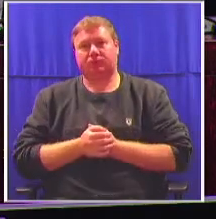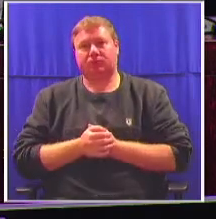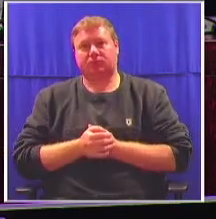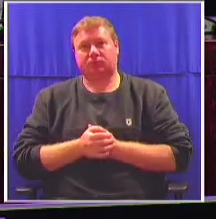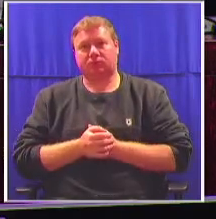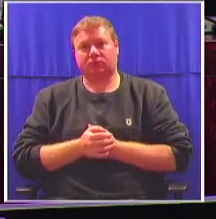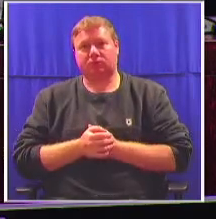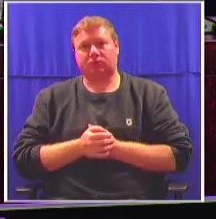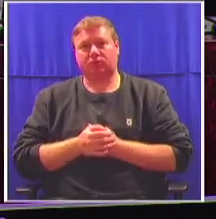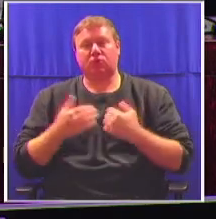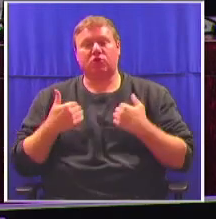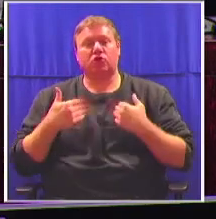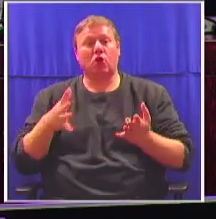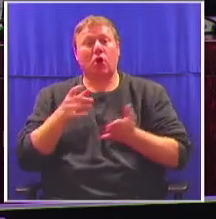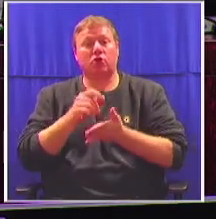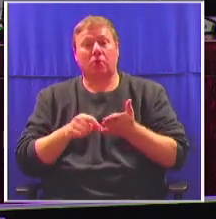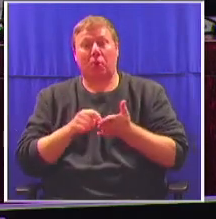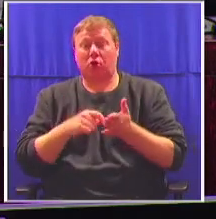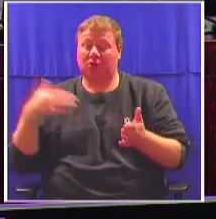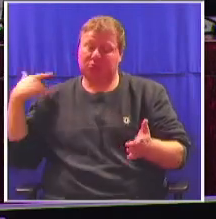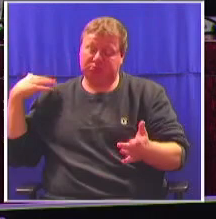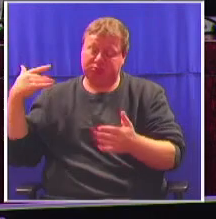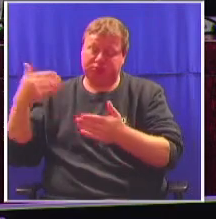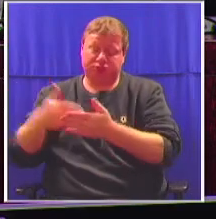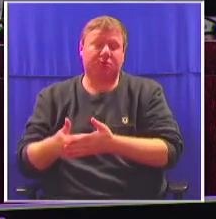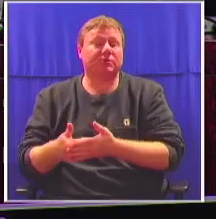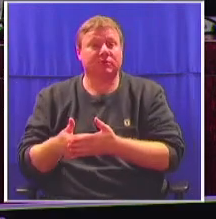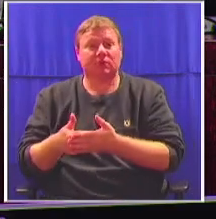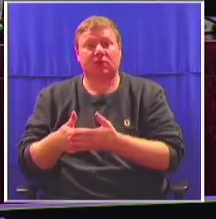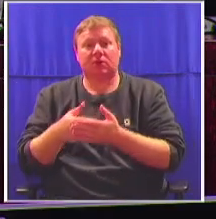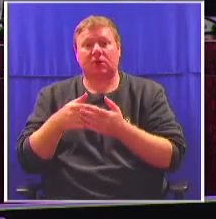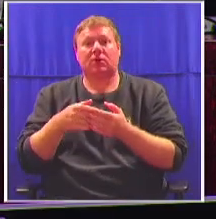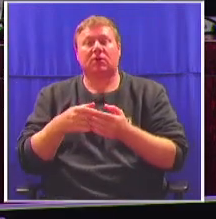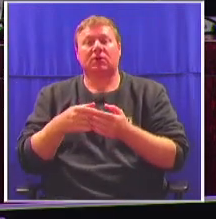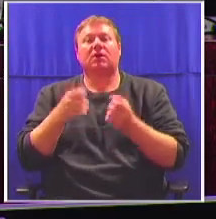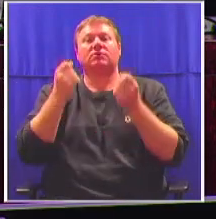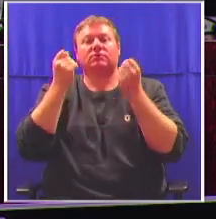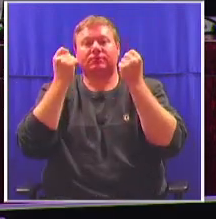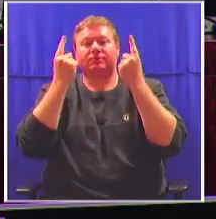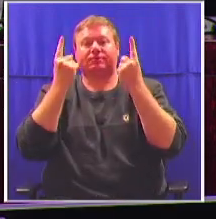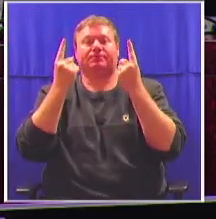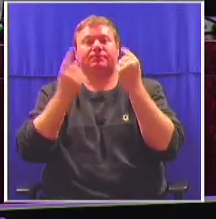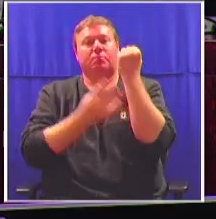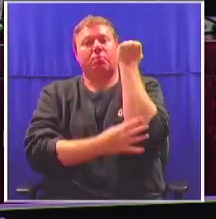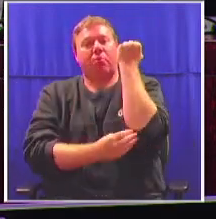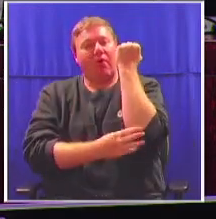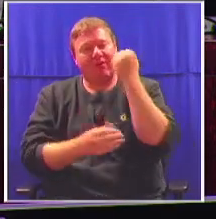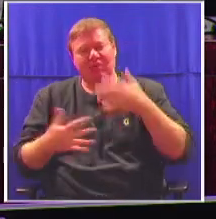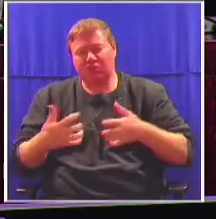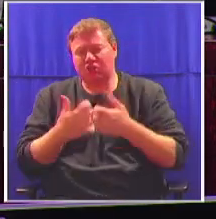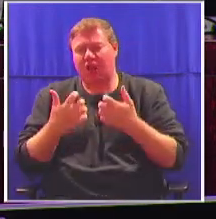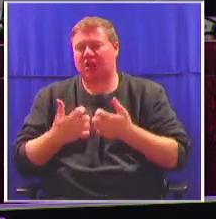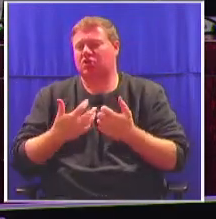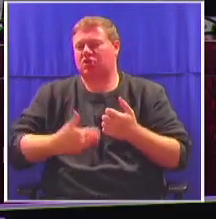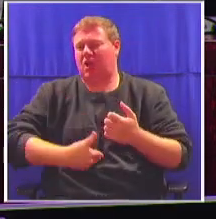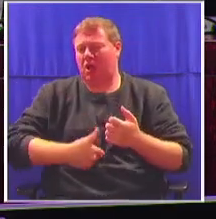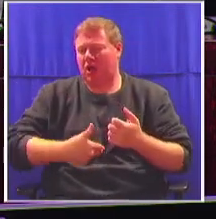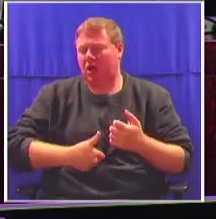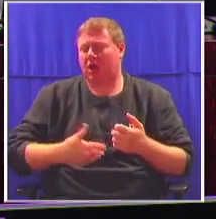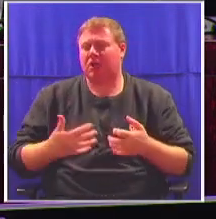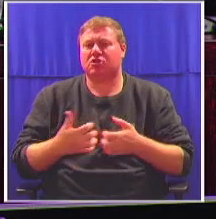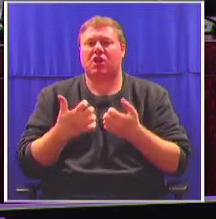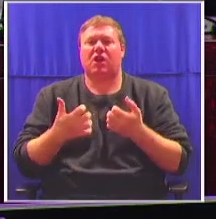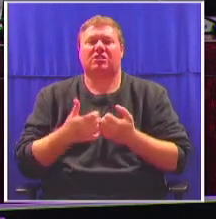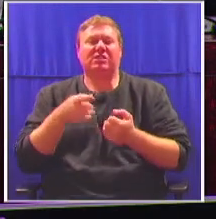democracy, we have recognized that the challenge of poverty and hunger requires a